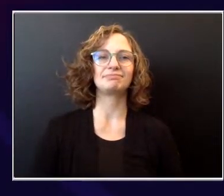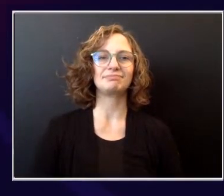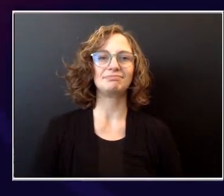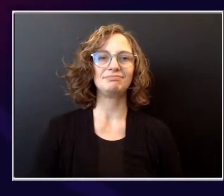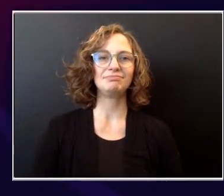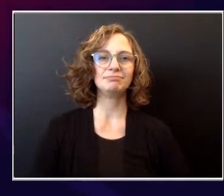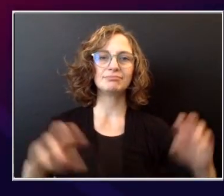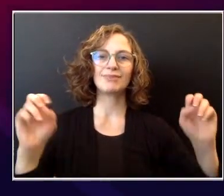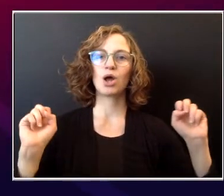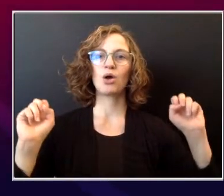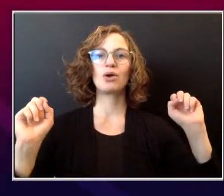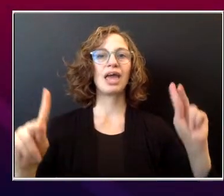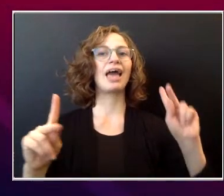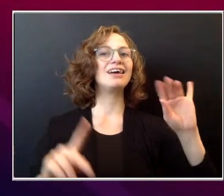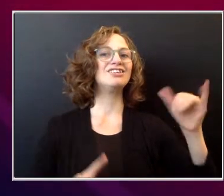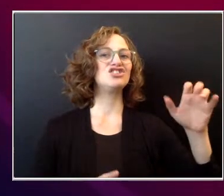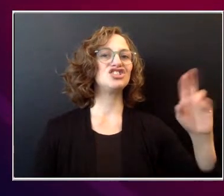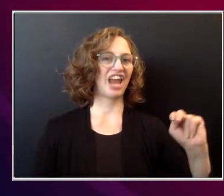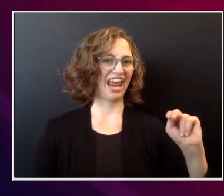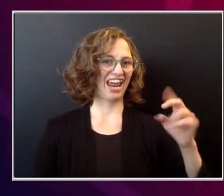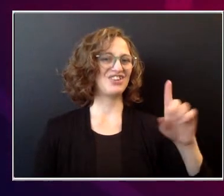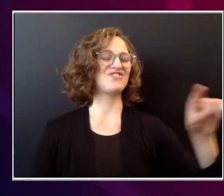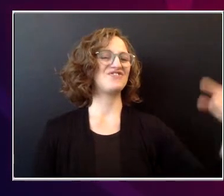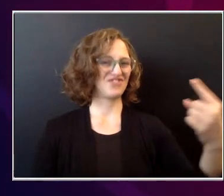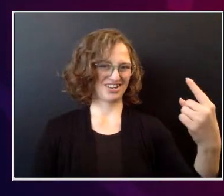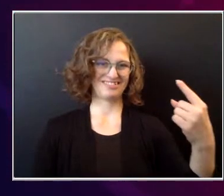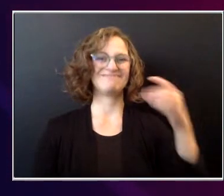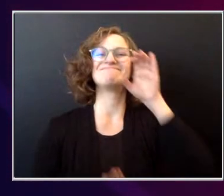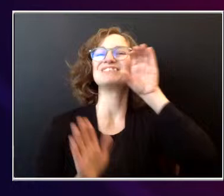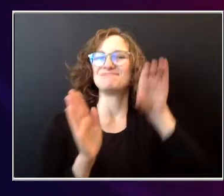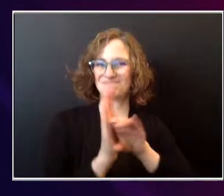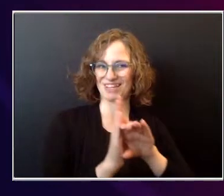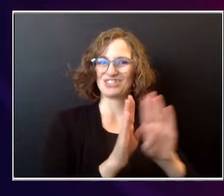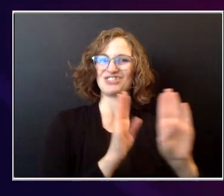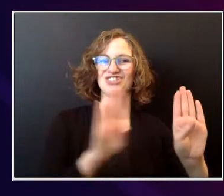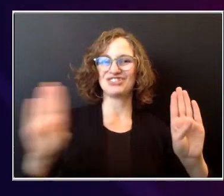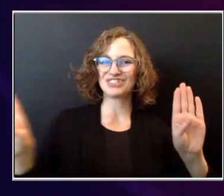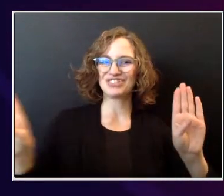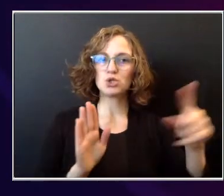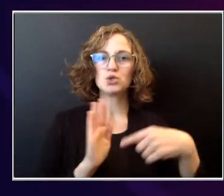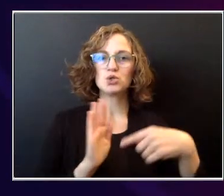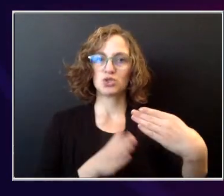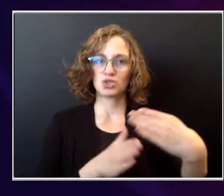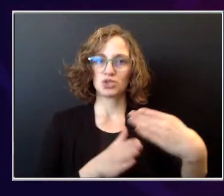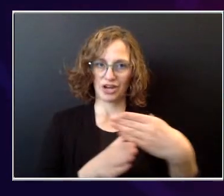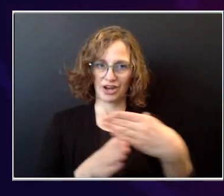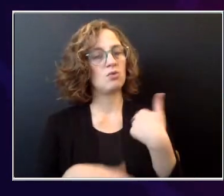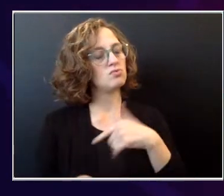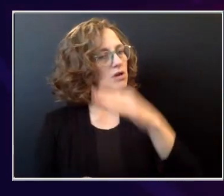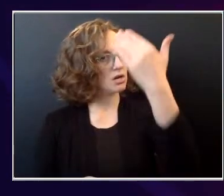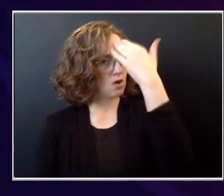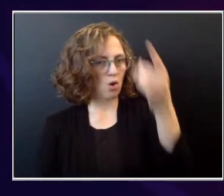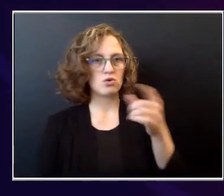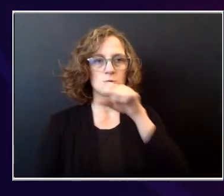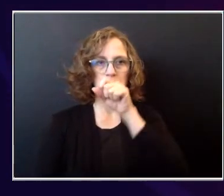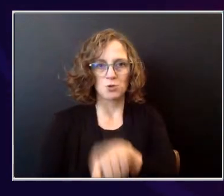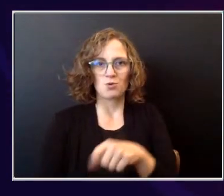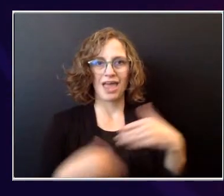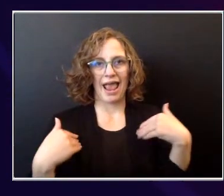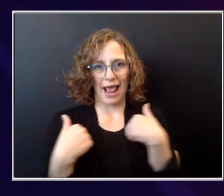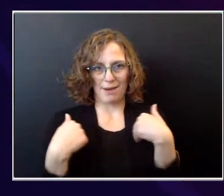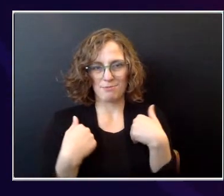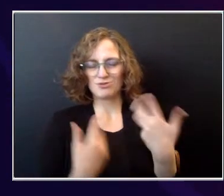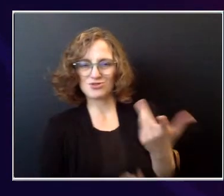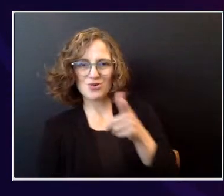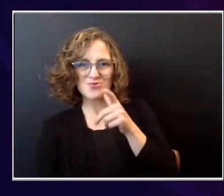we're starting with you with this array of pictures that you shared. First of all, we know you're an animal lover, so tell us about those creatures there. I have 2